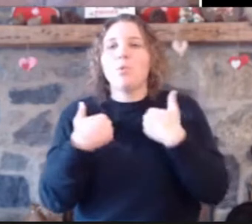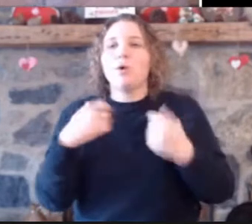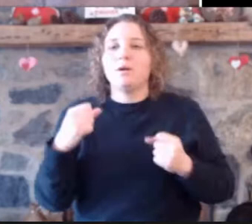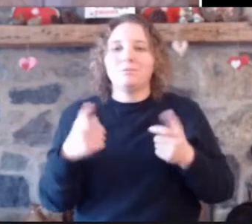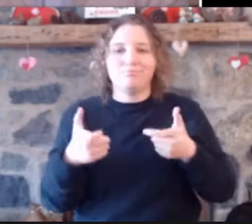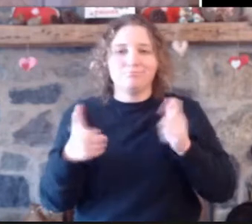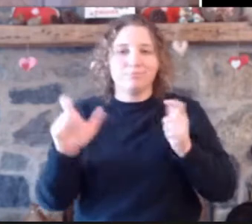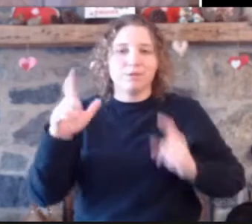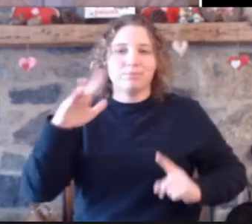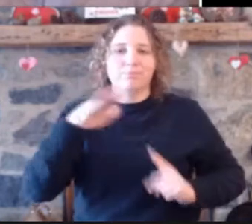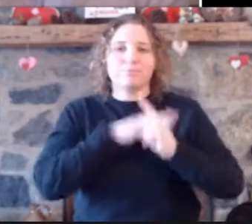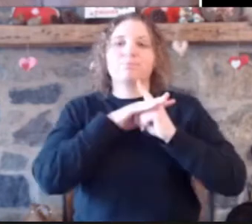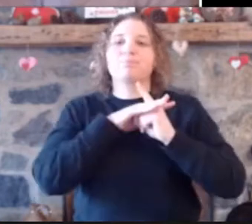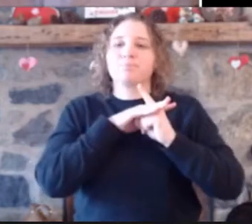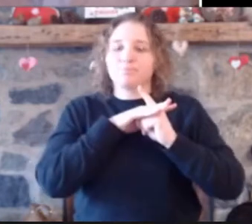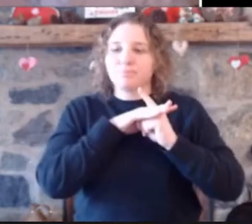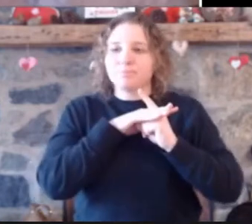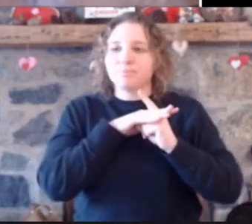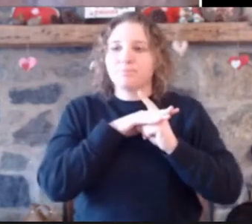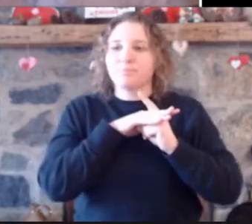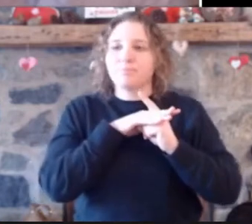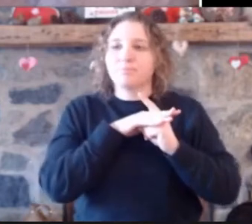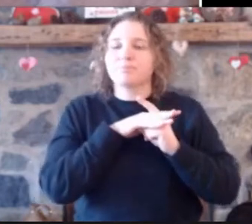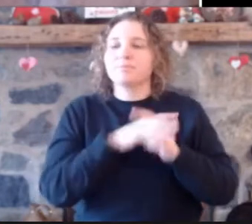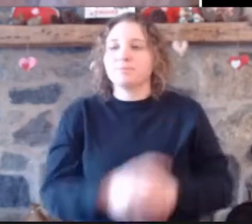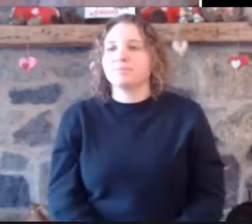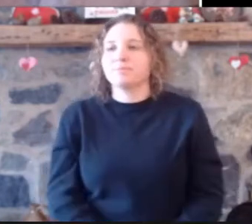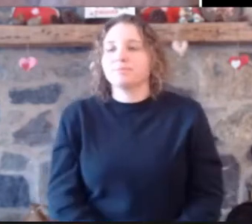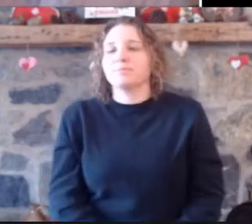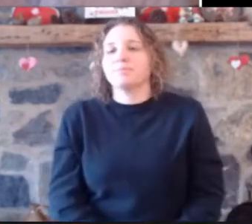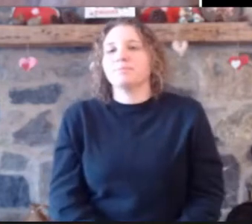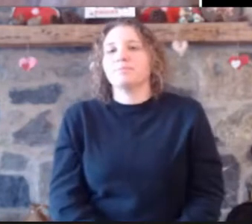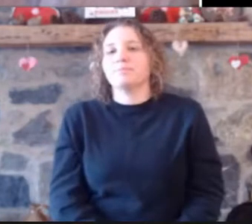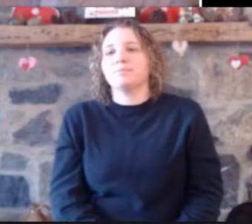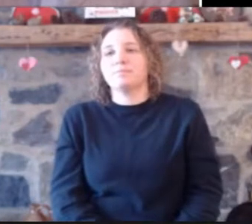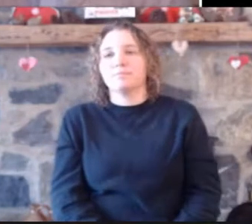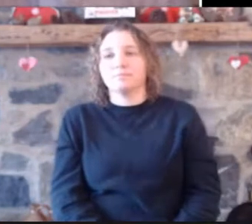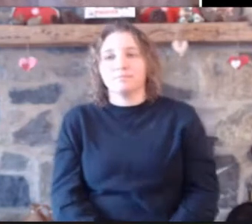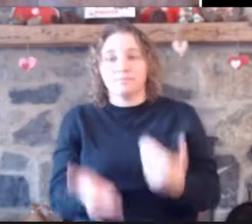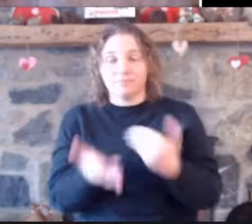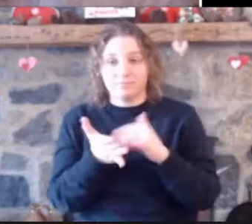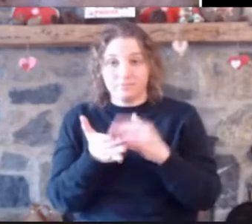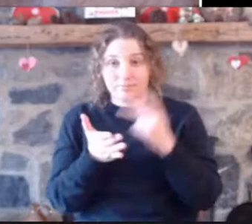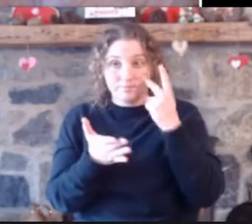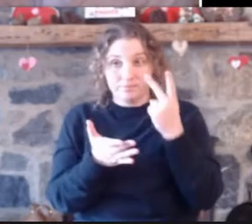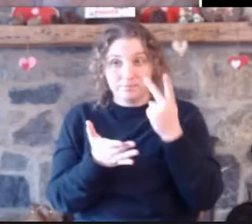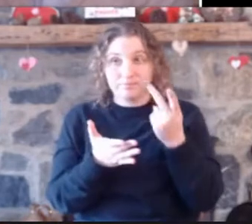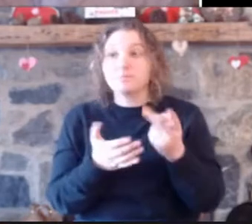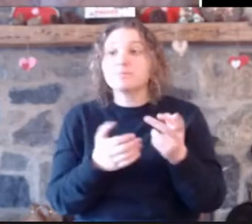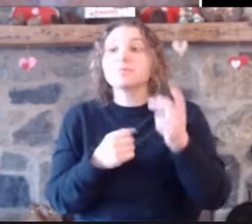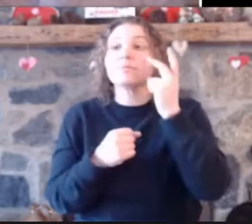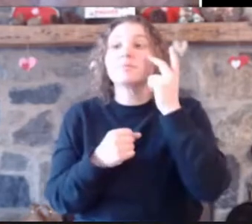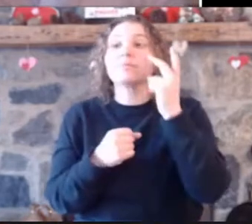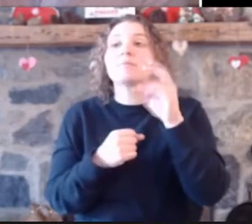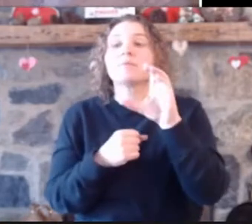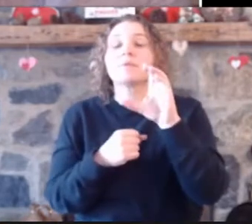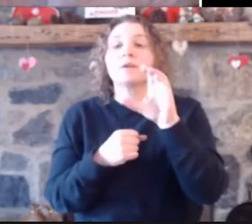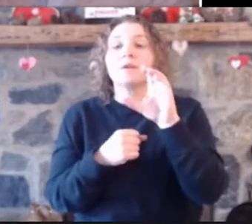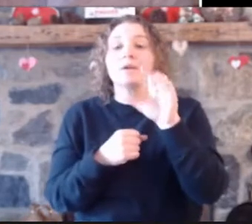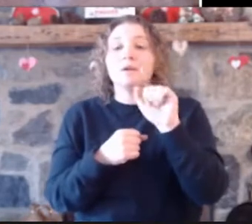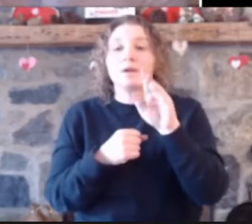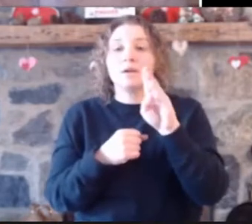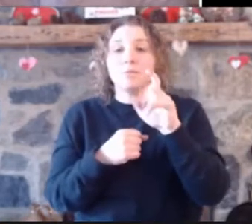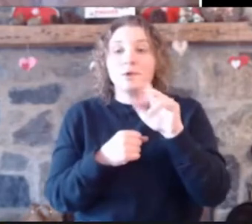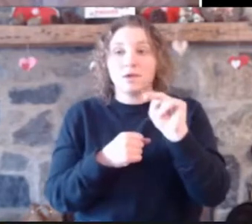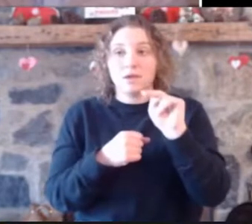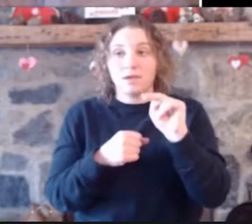suddenly, in the fossil record. Again, Ariel Roth in his book Origin said the Cambrian explosion is not just a case of all